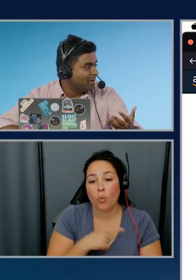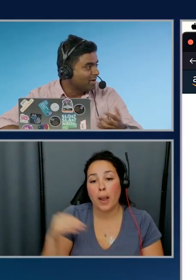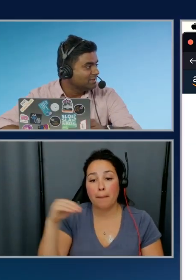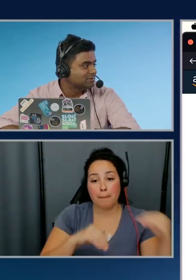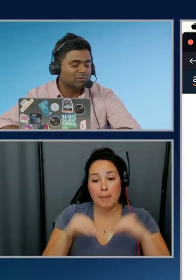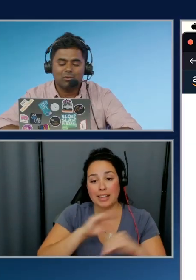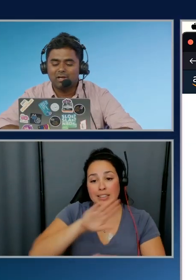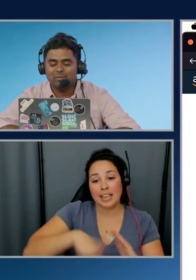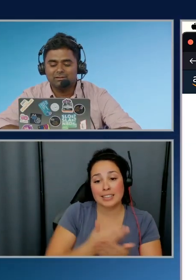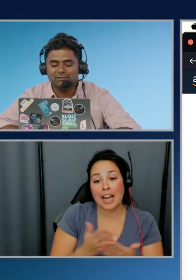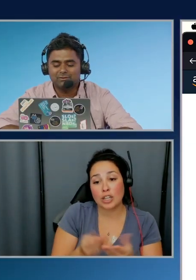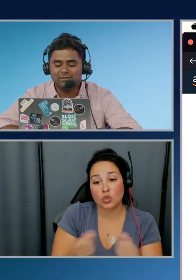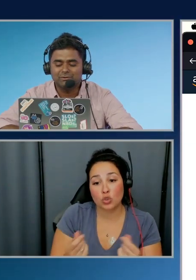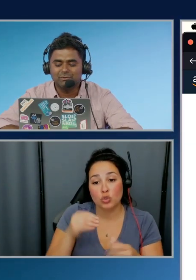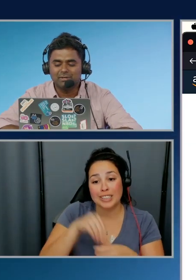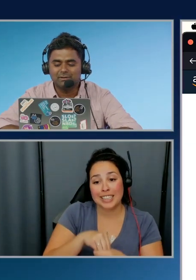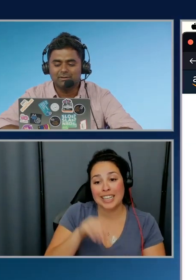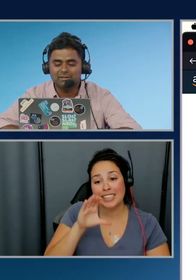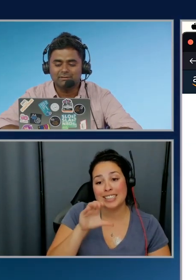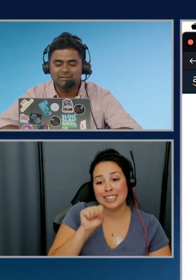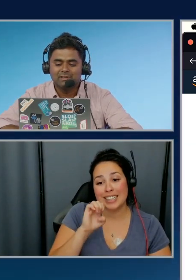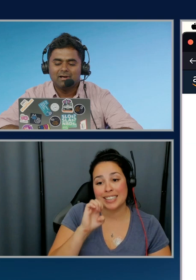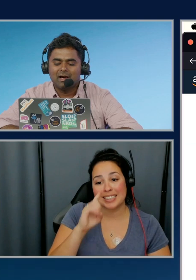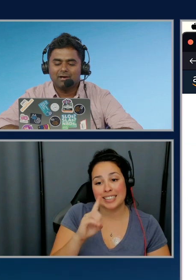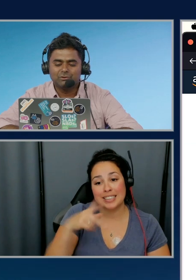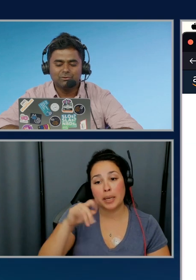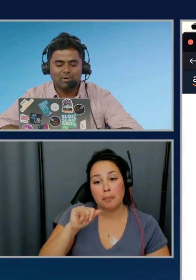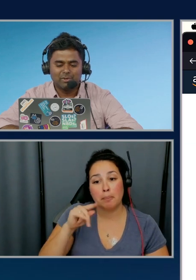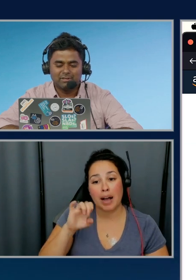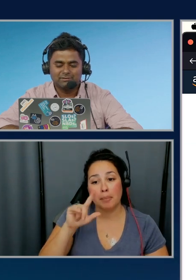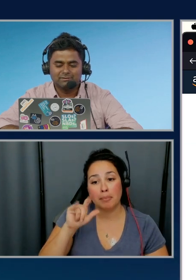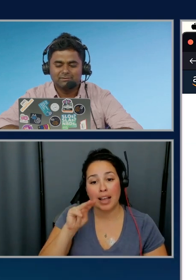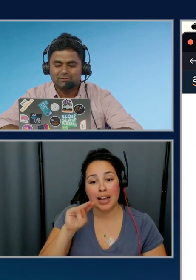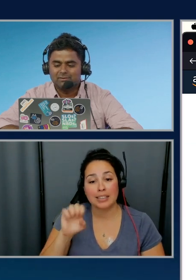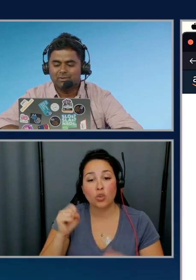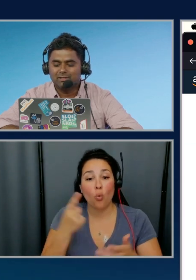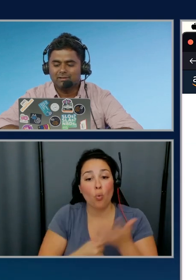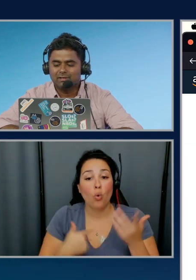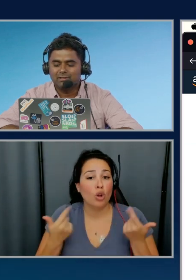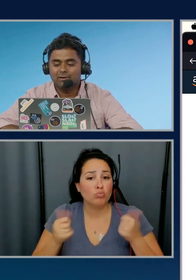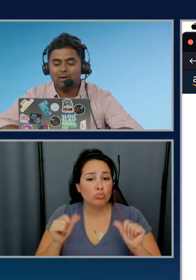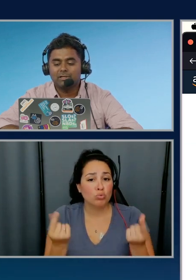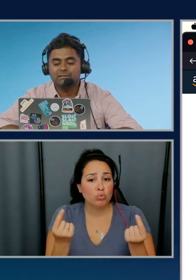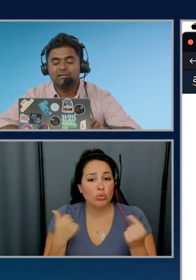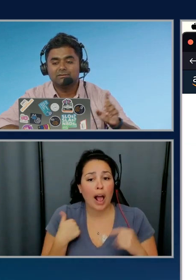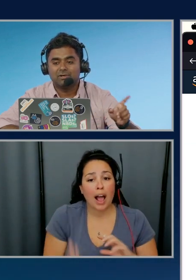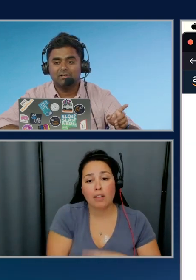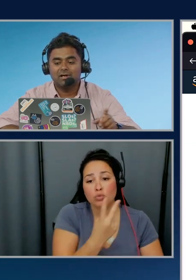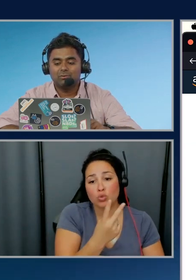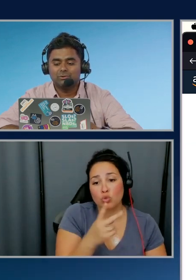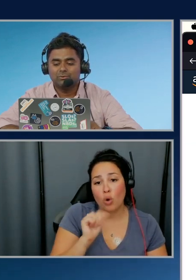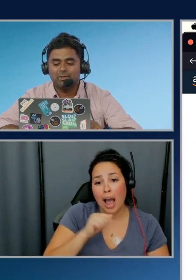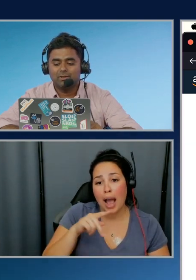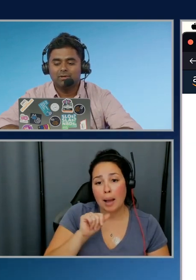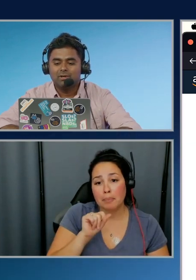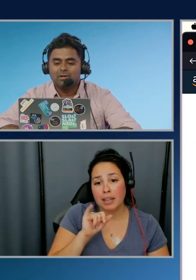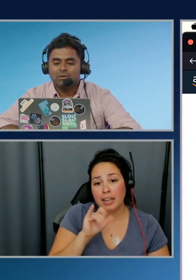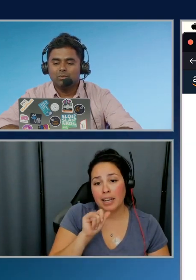CI/CD pipeline. So what I'm actually trying to do here is I have 2 applications, right? The application that is running now,